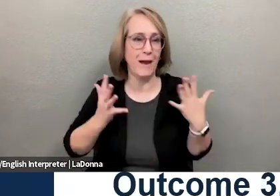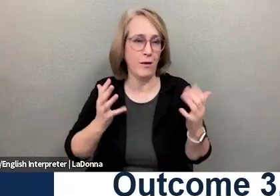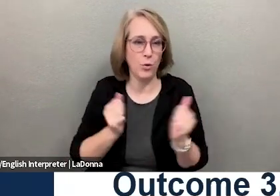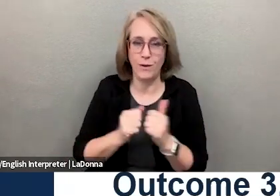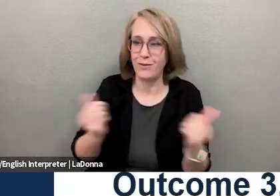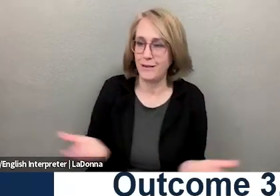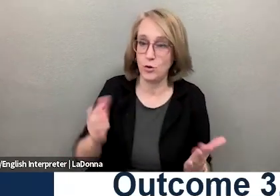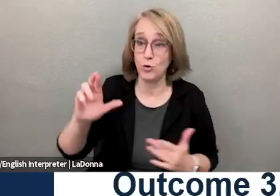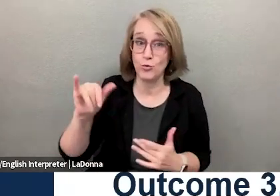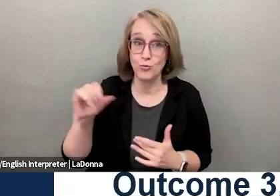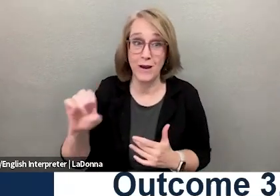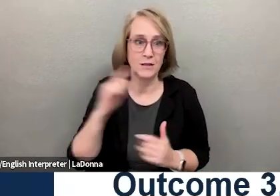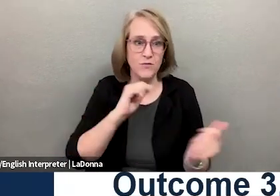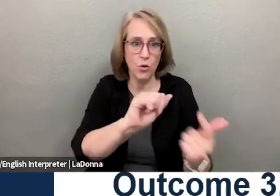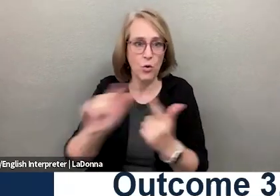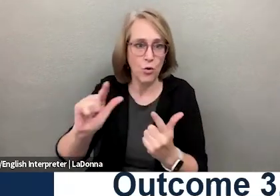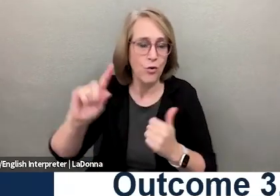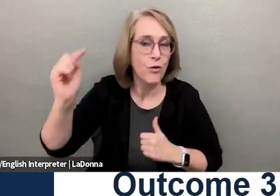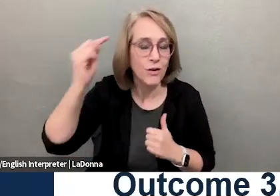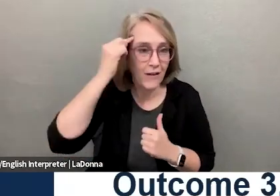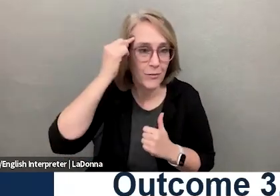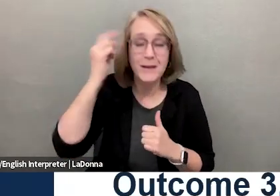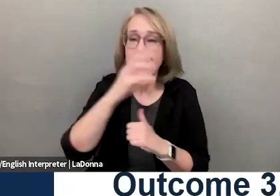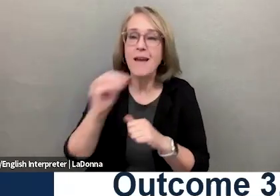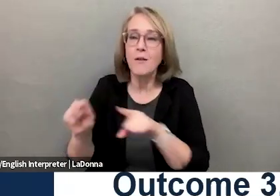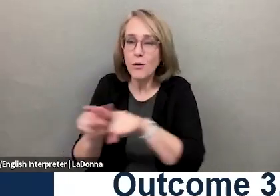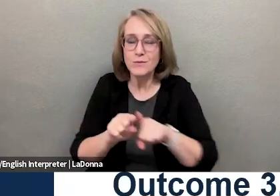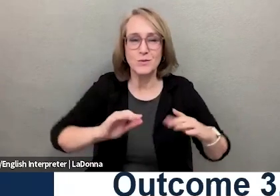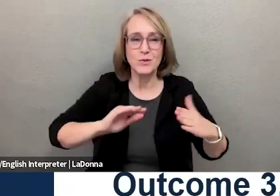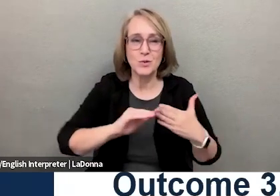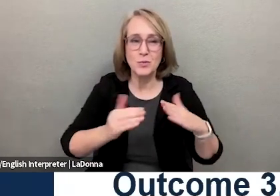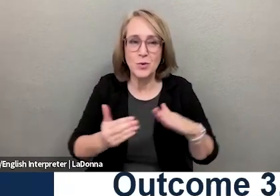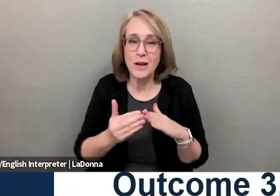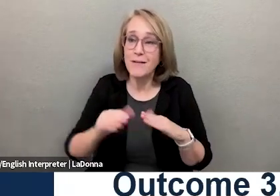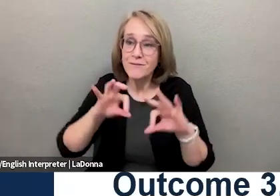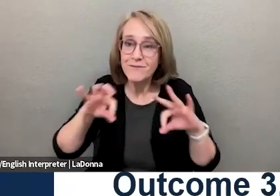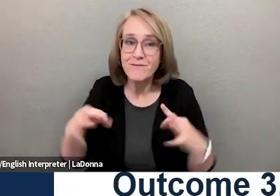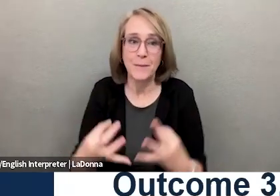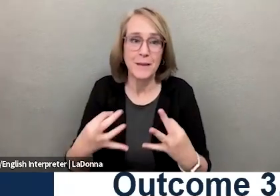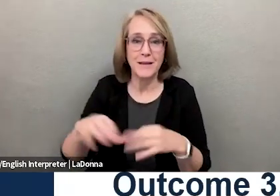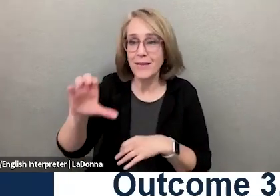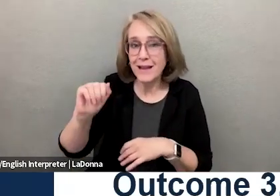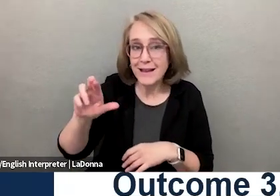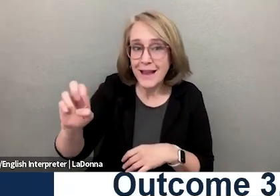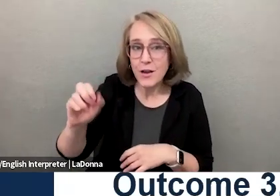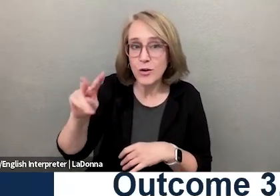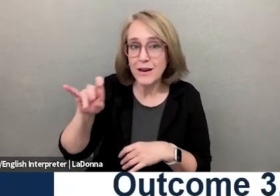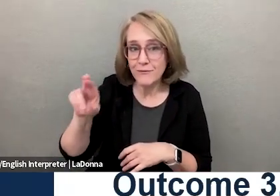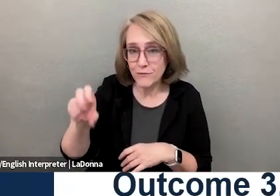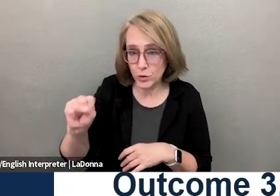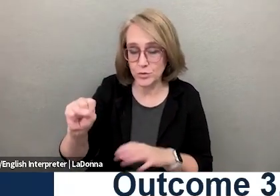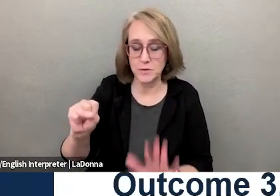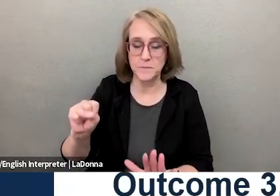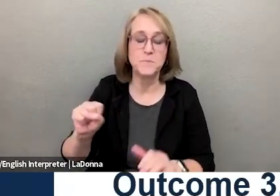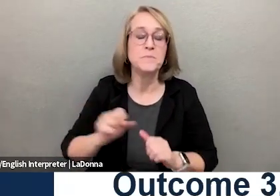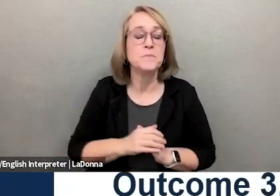at all levels of government, but most importantly, also in the community and with families and caregivers. So when saying that,